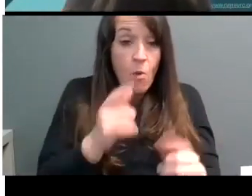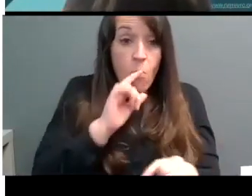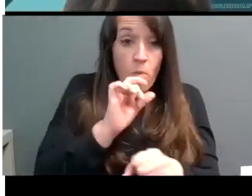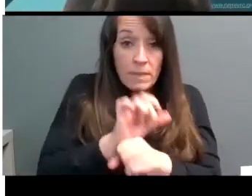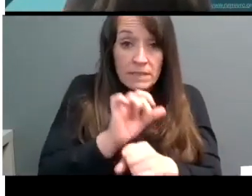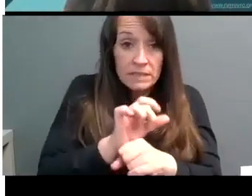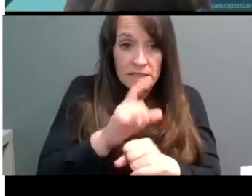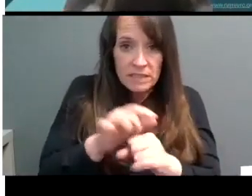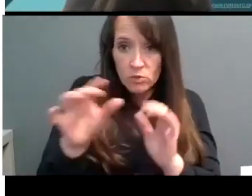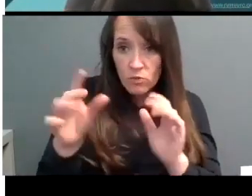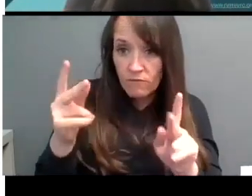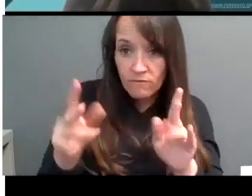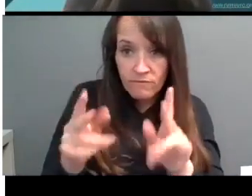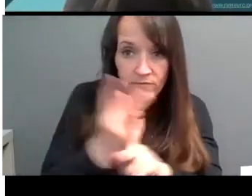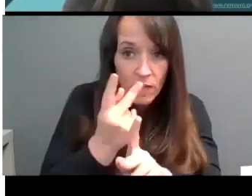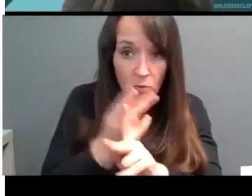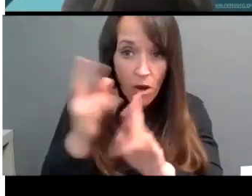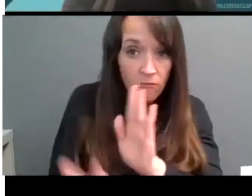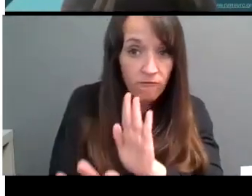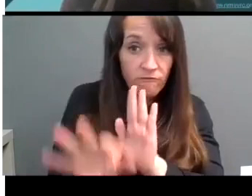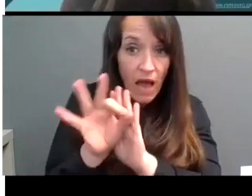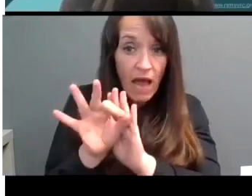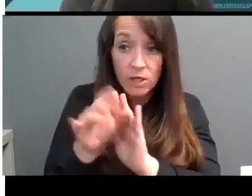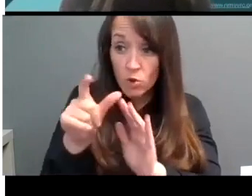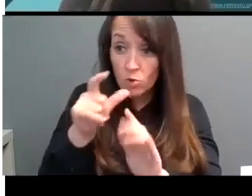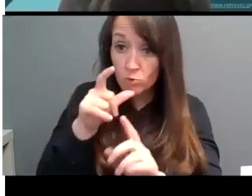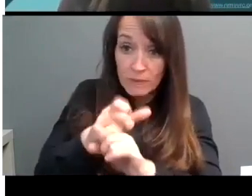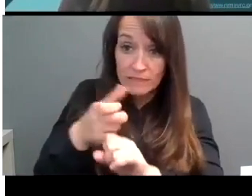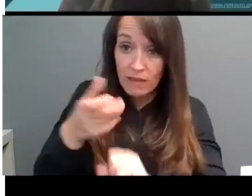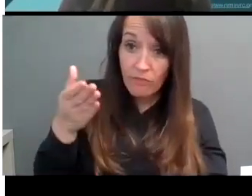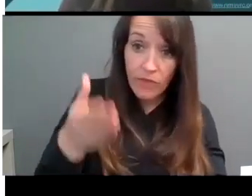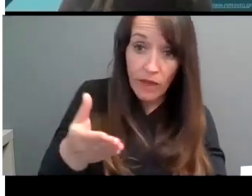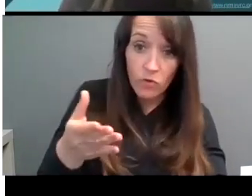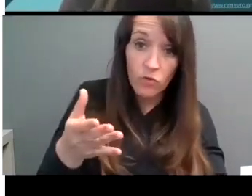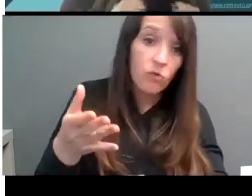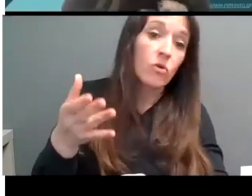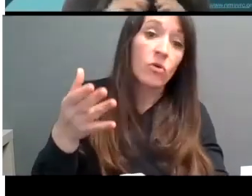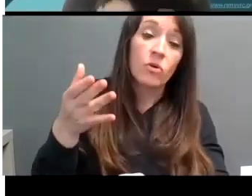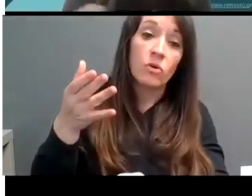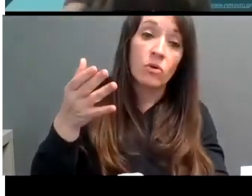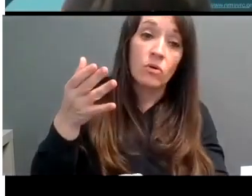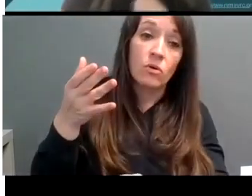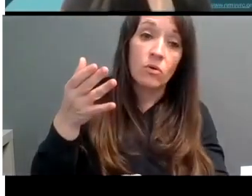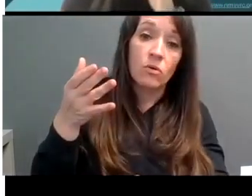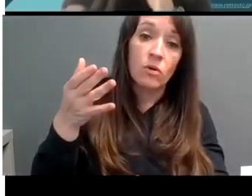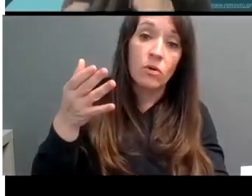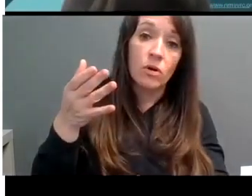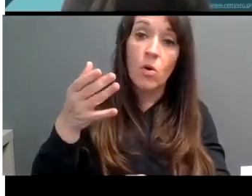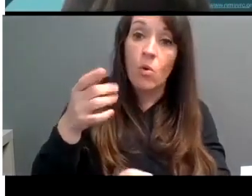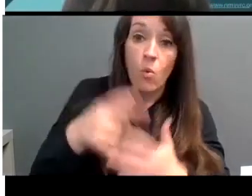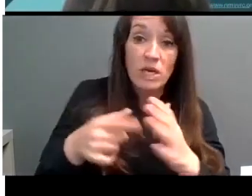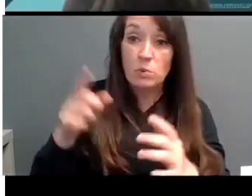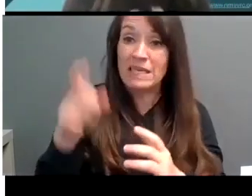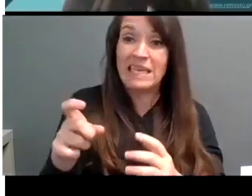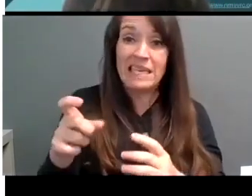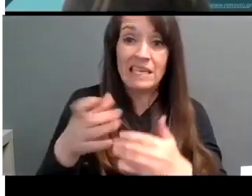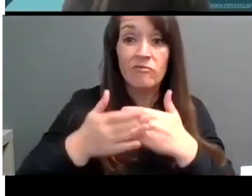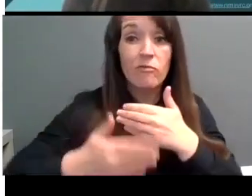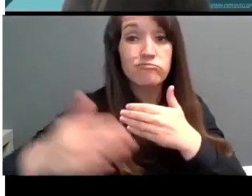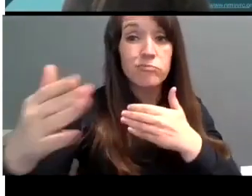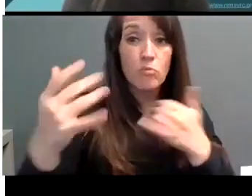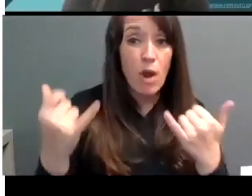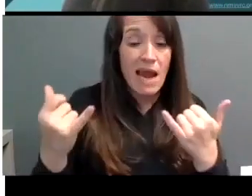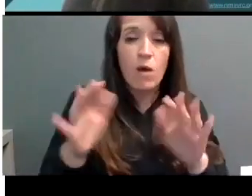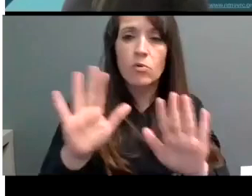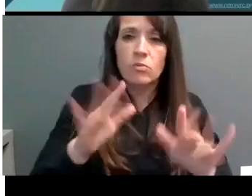who were present or people who knew someone present at an incident. We don't need to assess who needs what right then. What we really